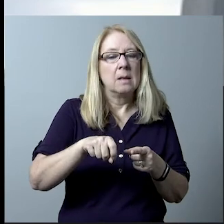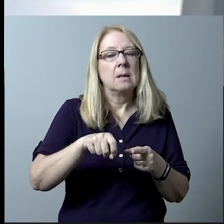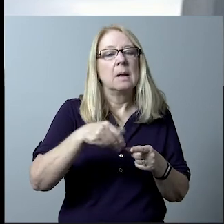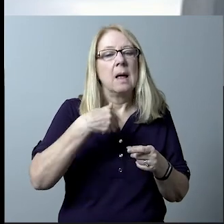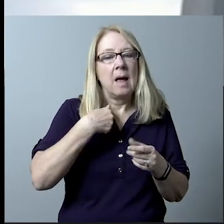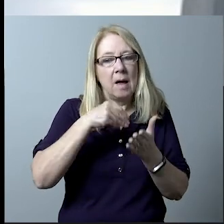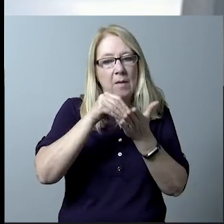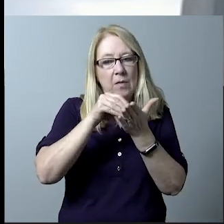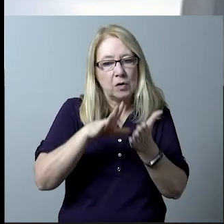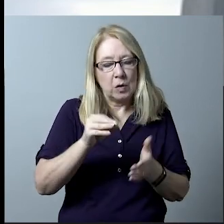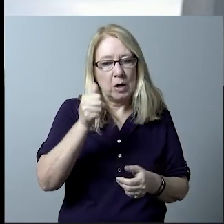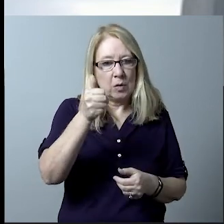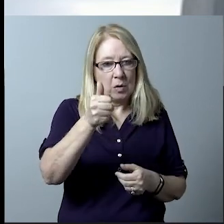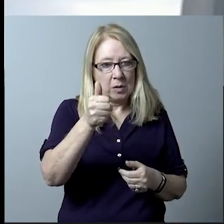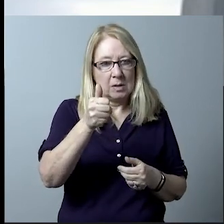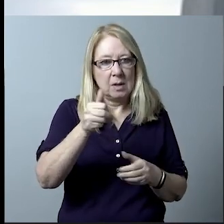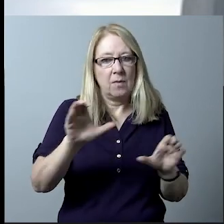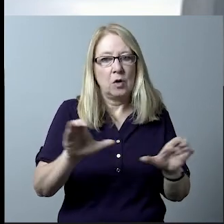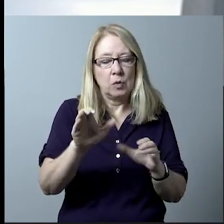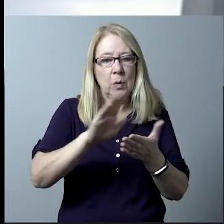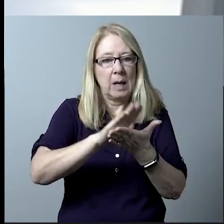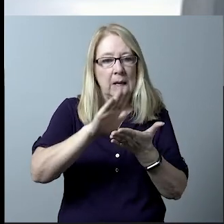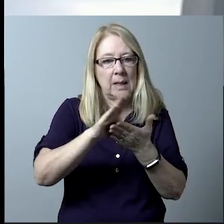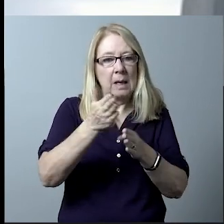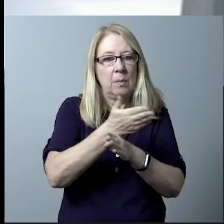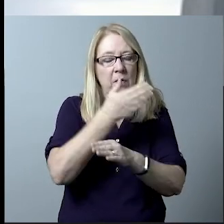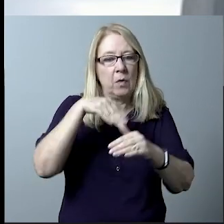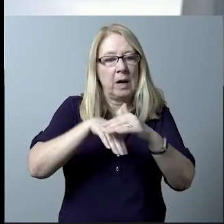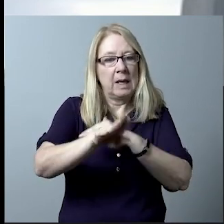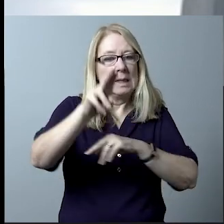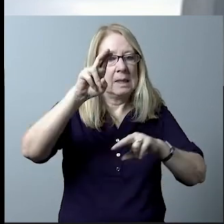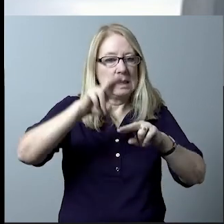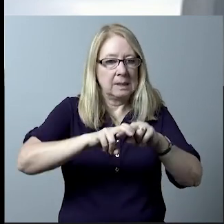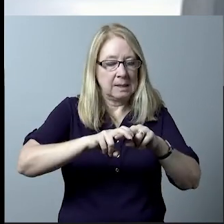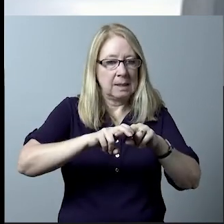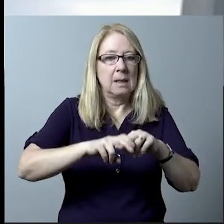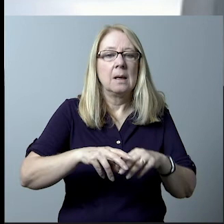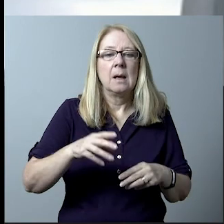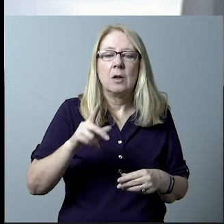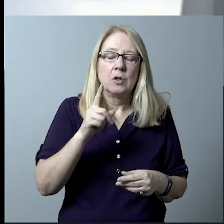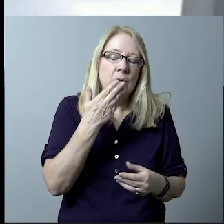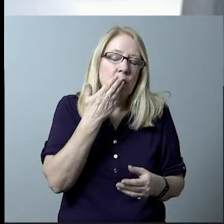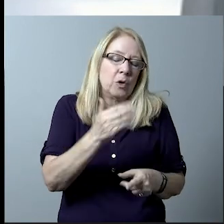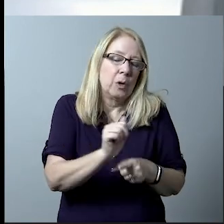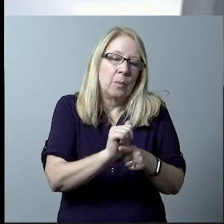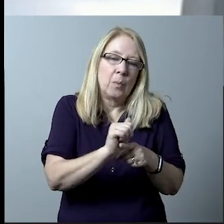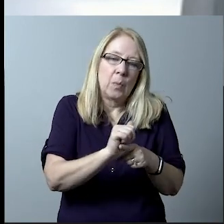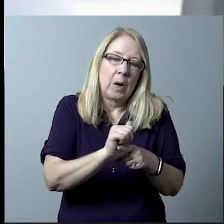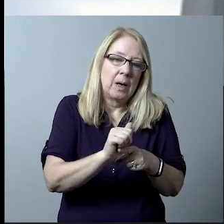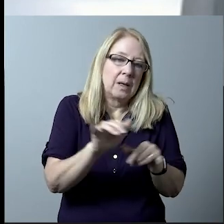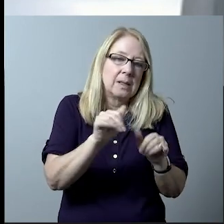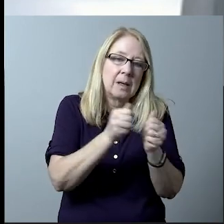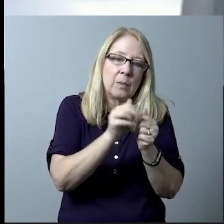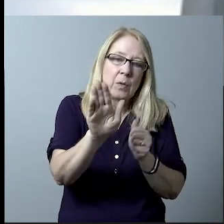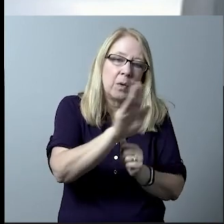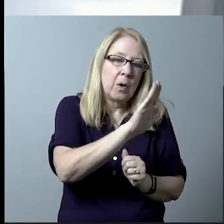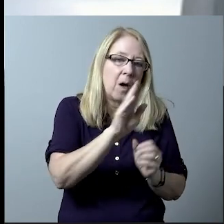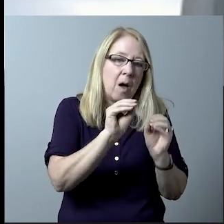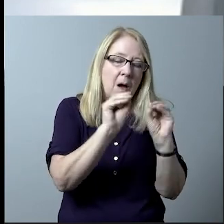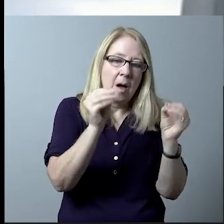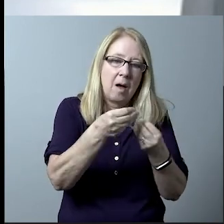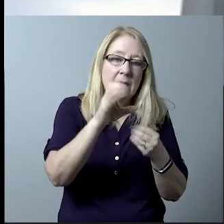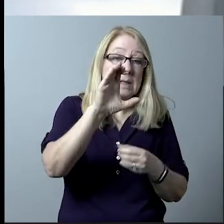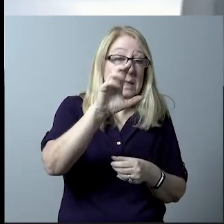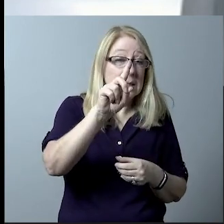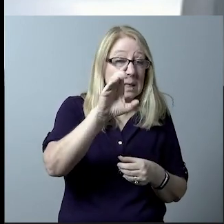day, you really need to have the students and yourselves doing a cleaning before they come in and sit in that space. It's just good practice. It's the